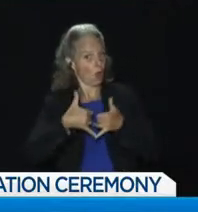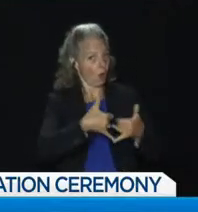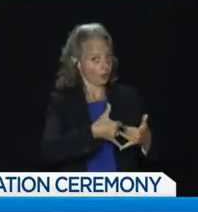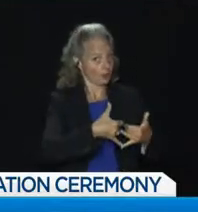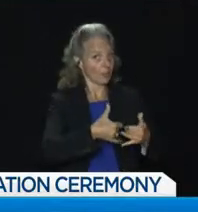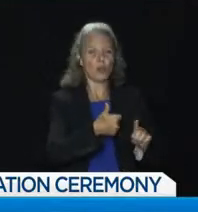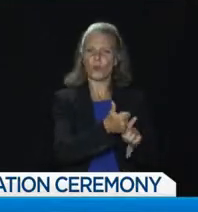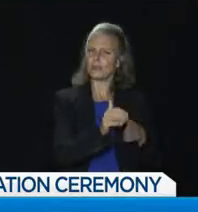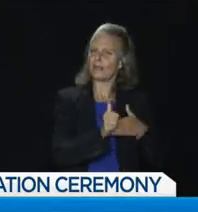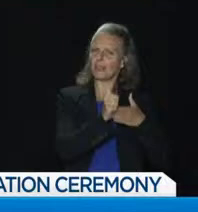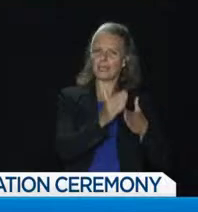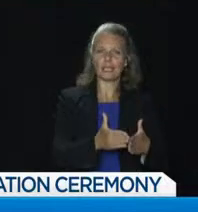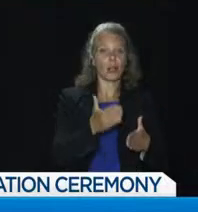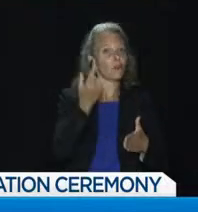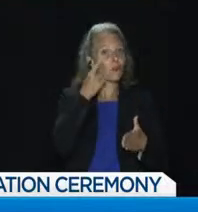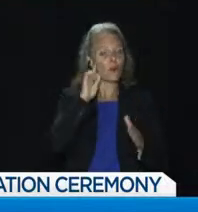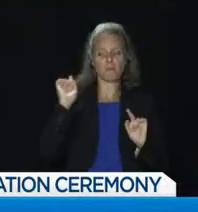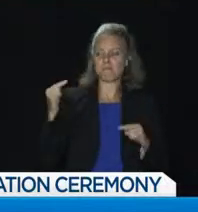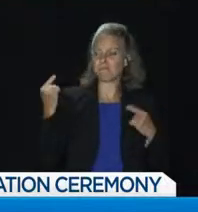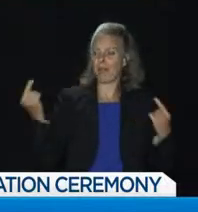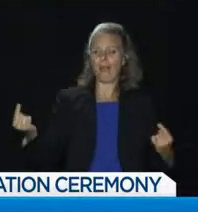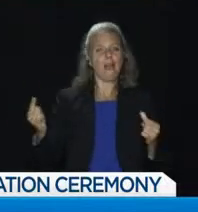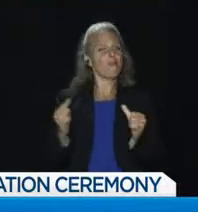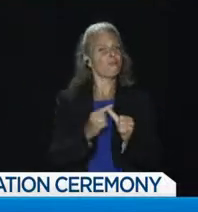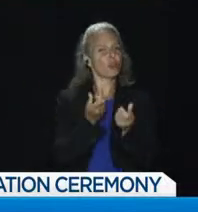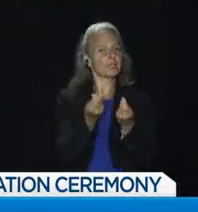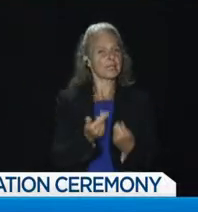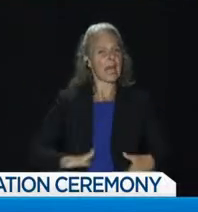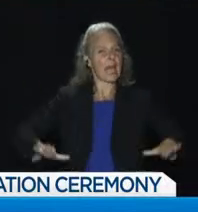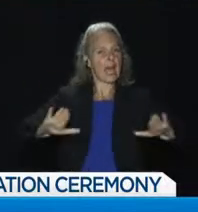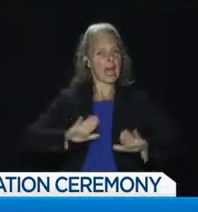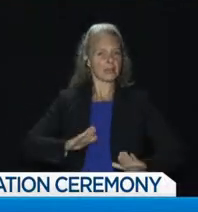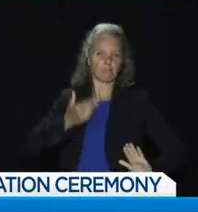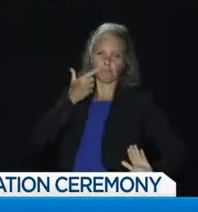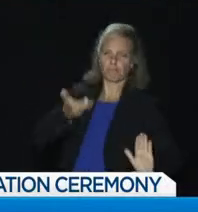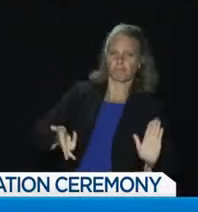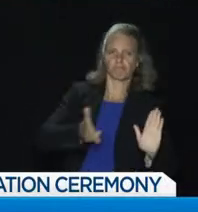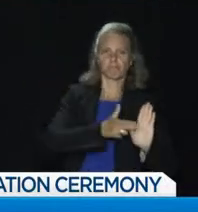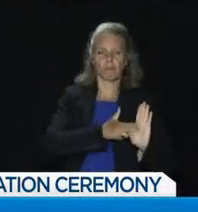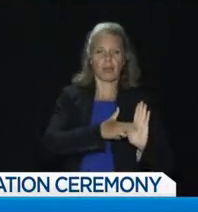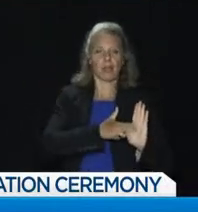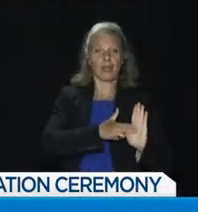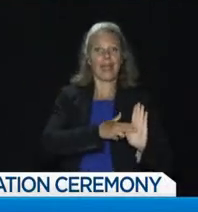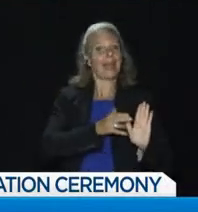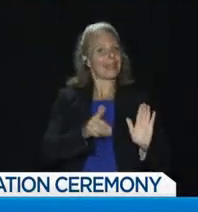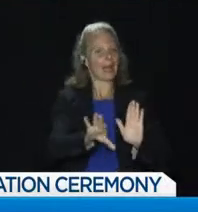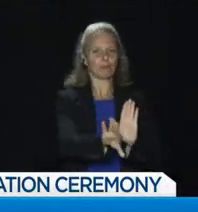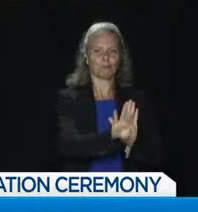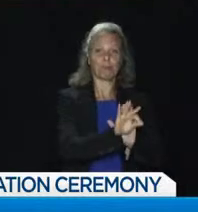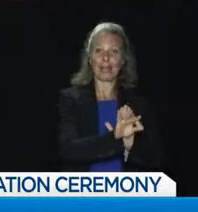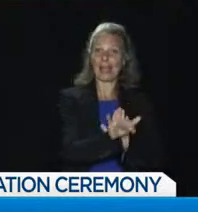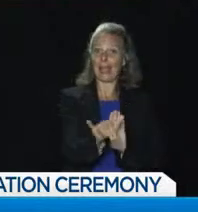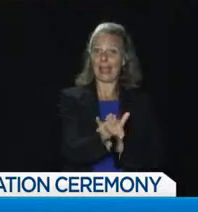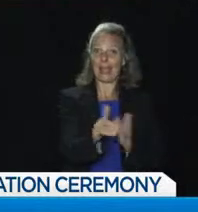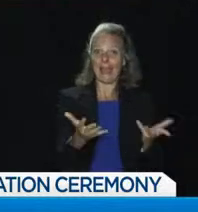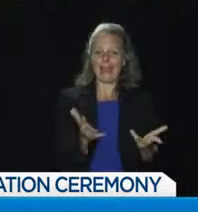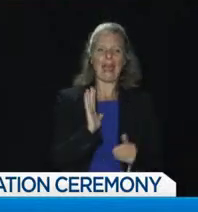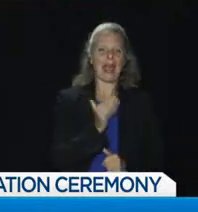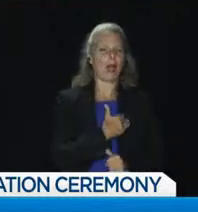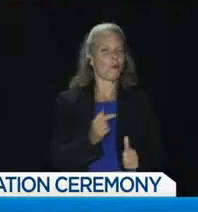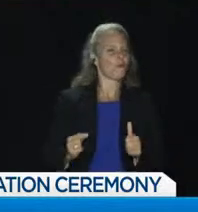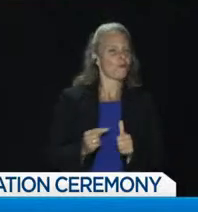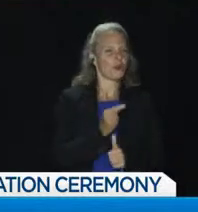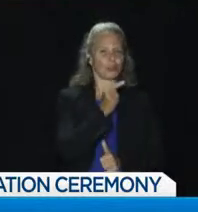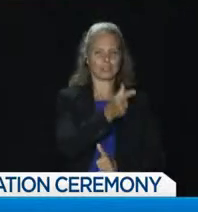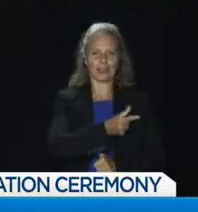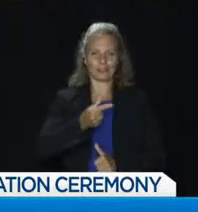agreement, and now Canada's first Indigenous Governor General. Your Excellency,